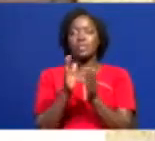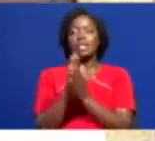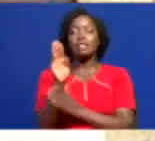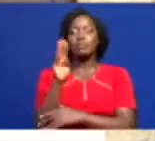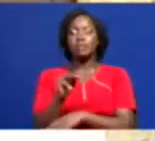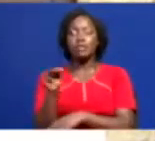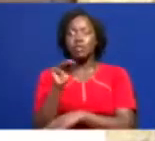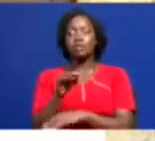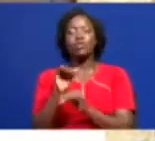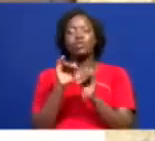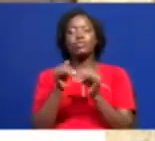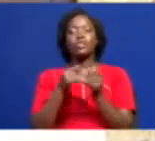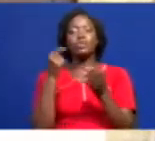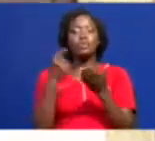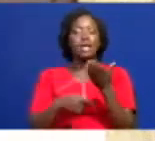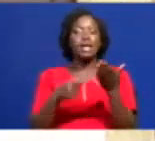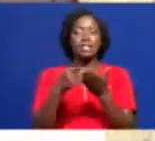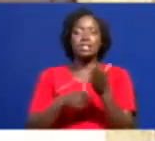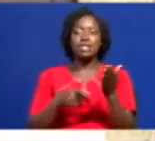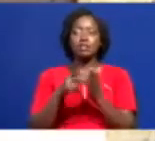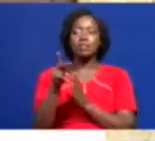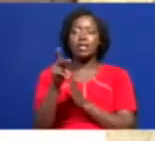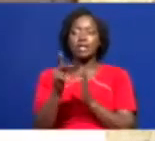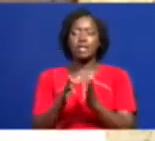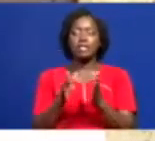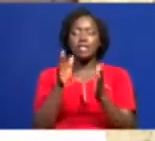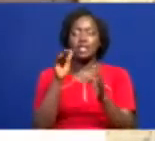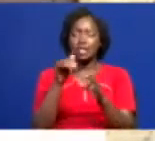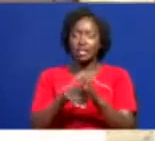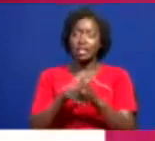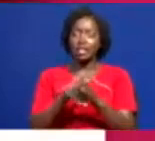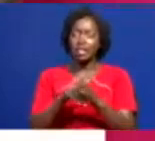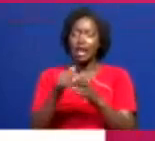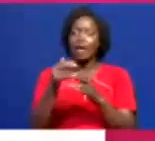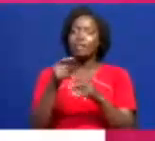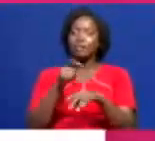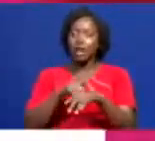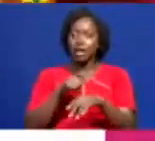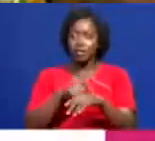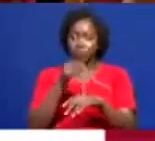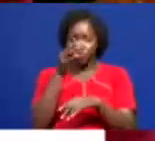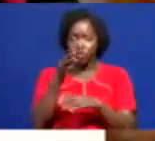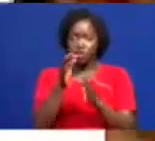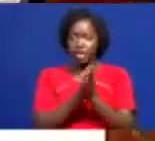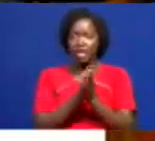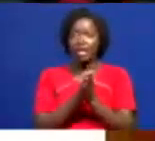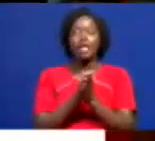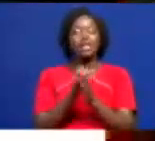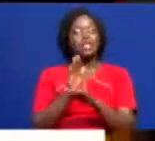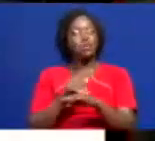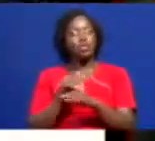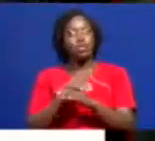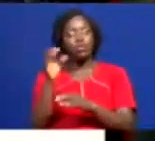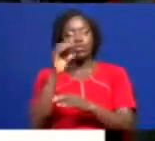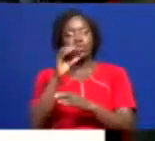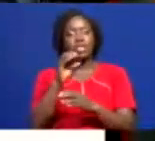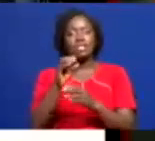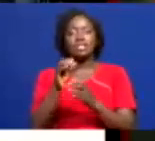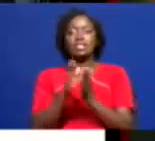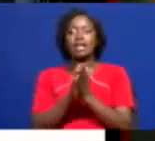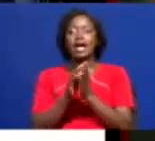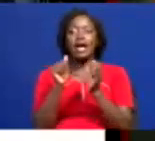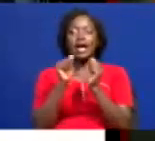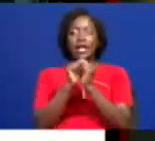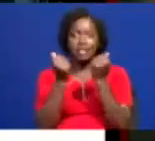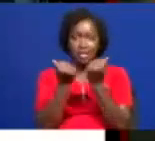millions of new taxpayers in due course. Nyoro is calling out credit rating agencies